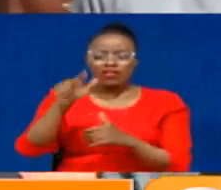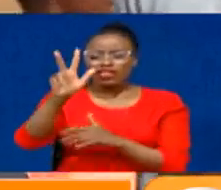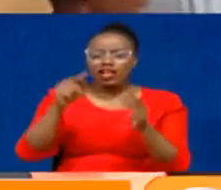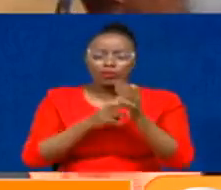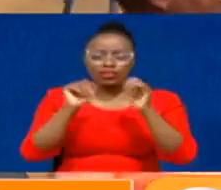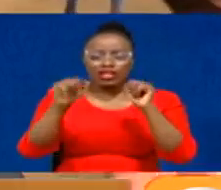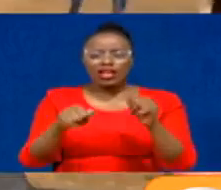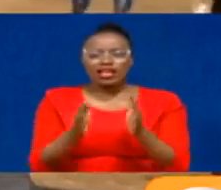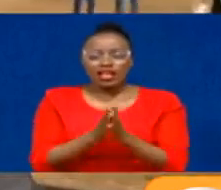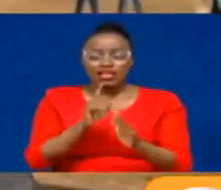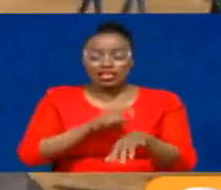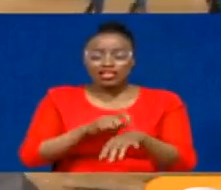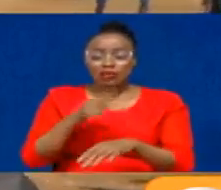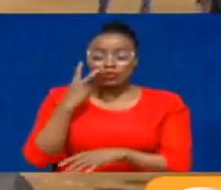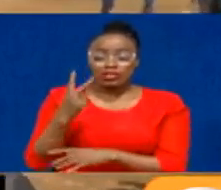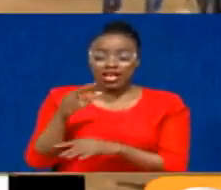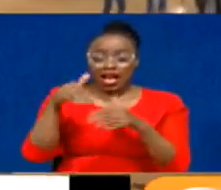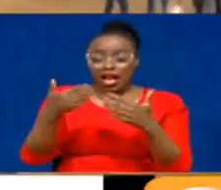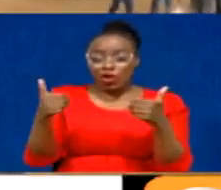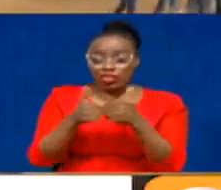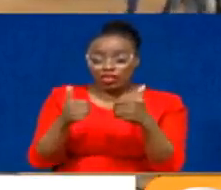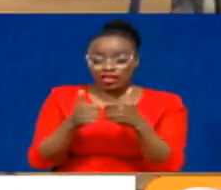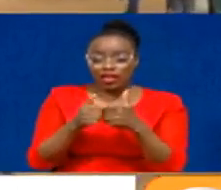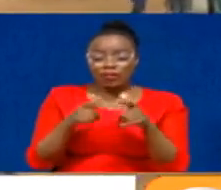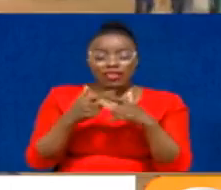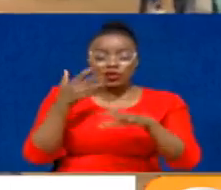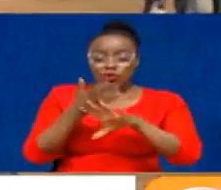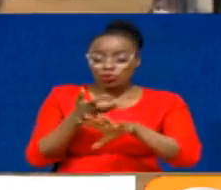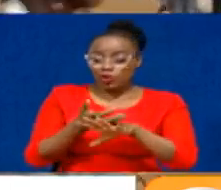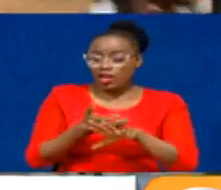points. But ukiangalia ile uzito ya game imekuwa mzito na